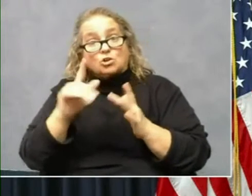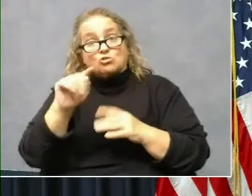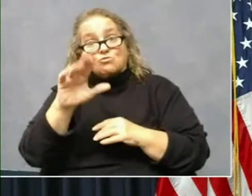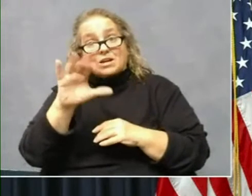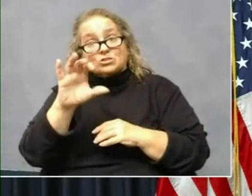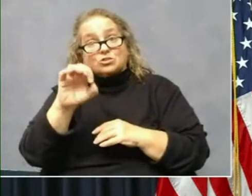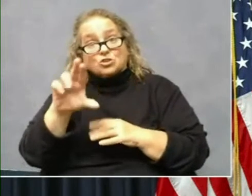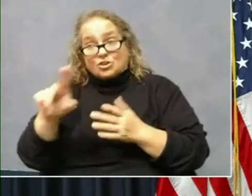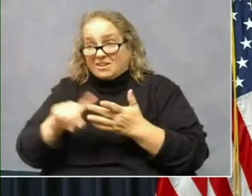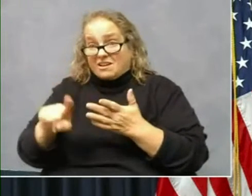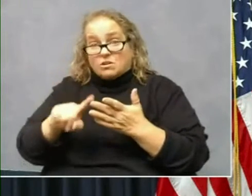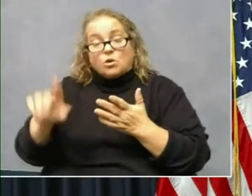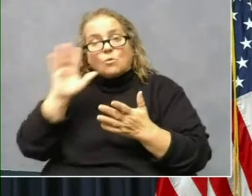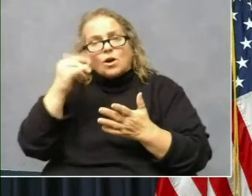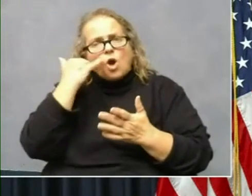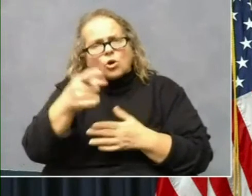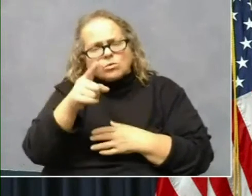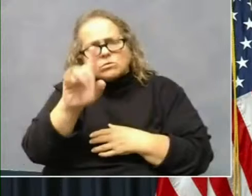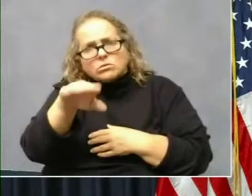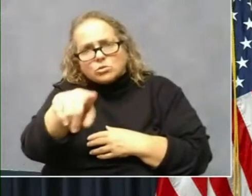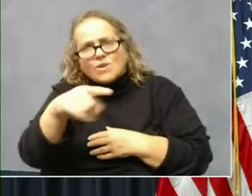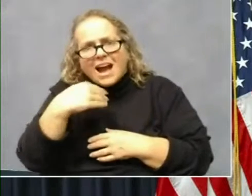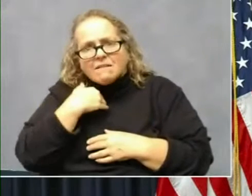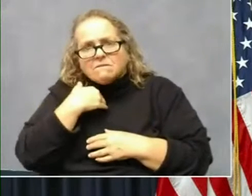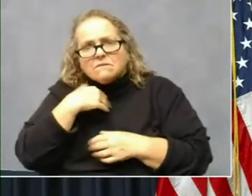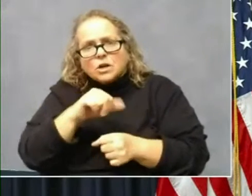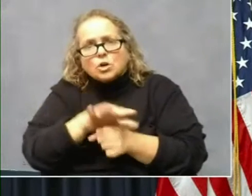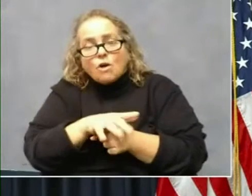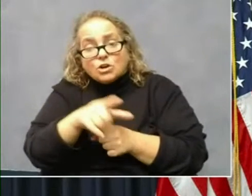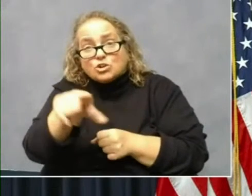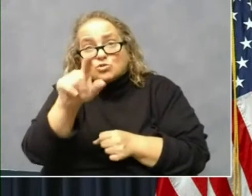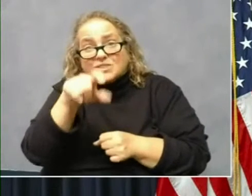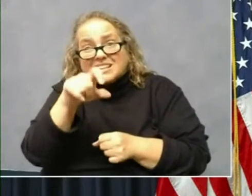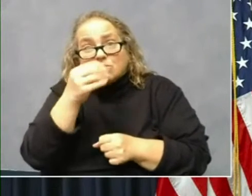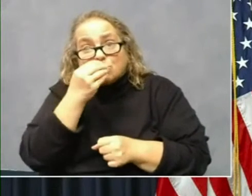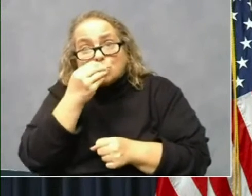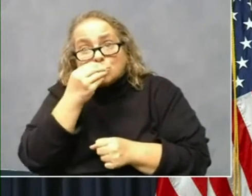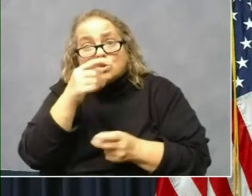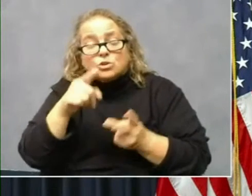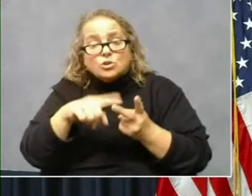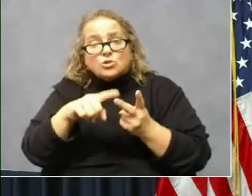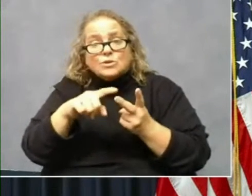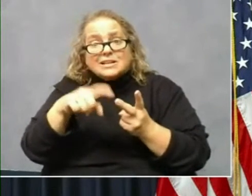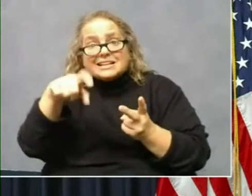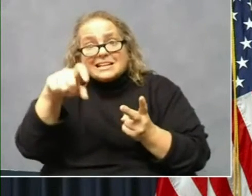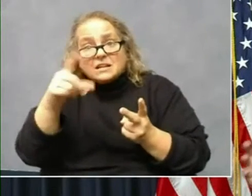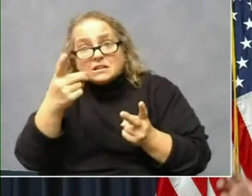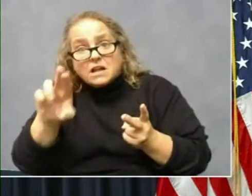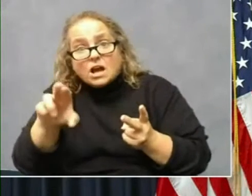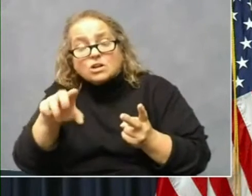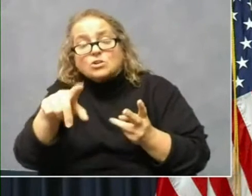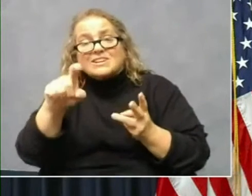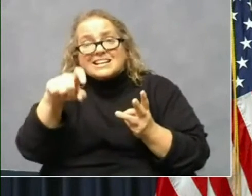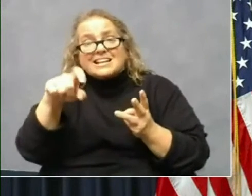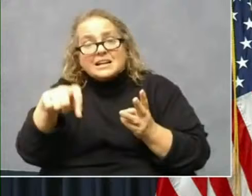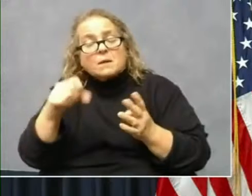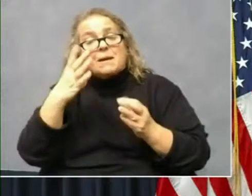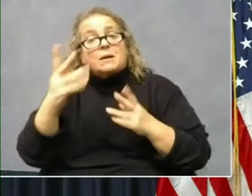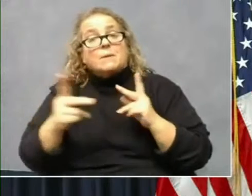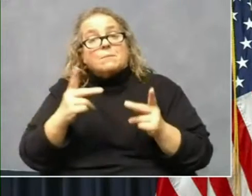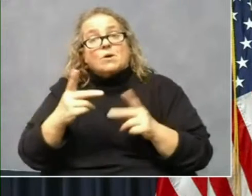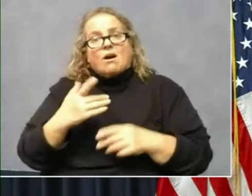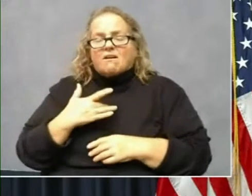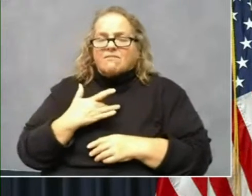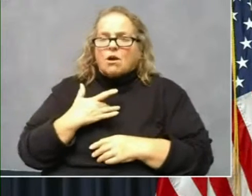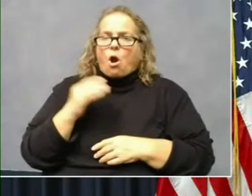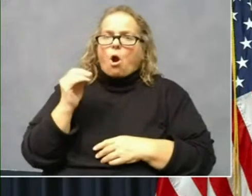have a doctor? Who do you call? Here are the symptoms you need to monitor. A lot of people get this and feel okay, and fall off a cliff.